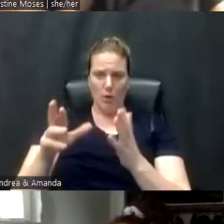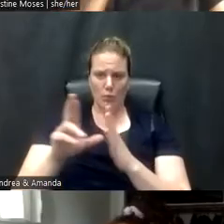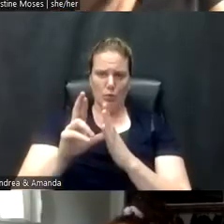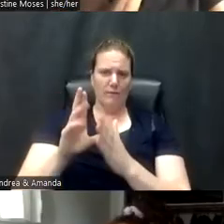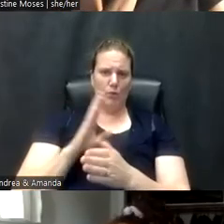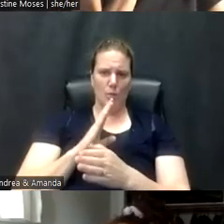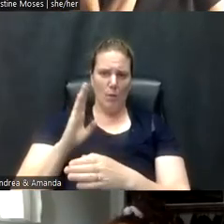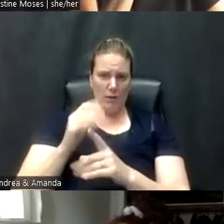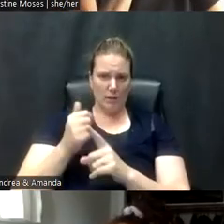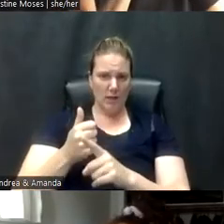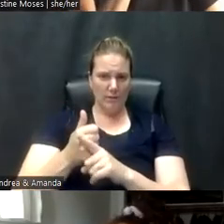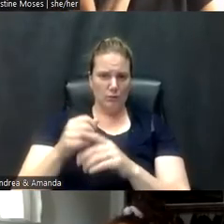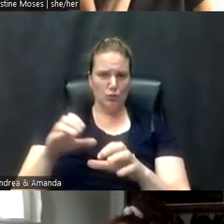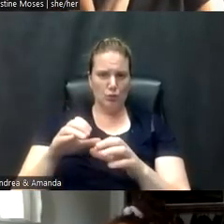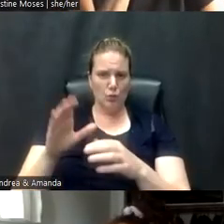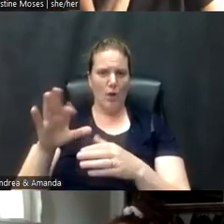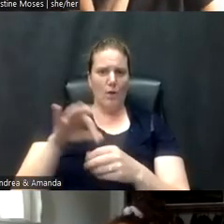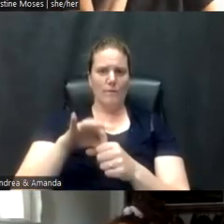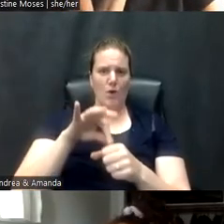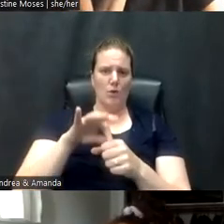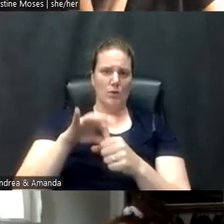itself does, which is, what is your voting process?